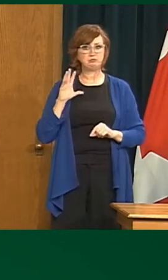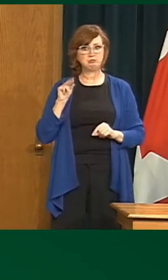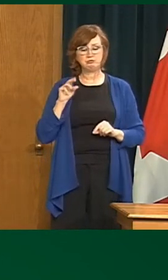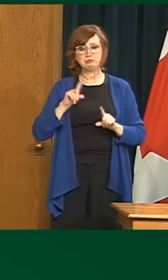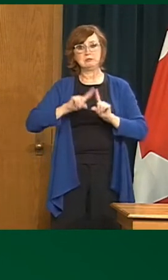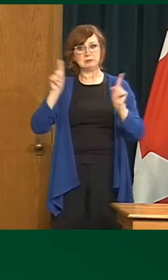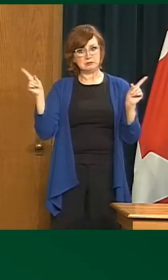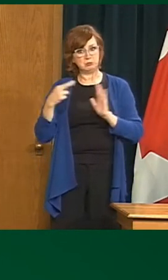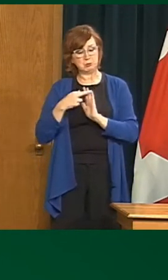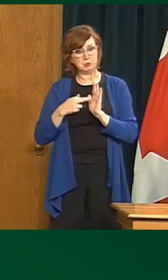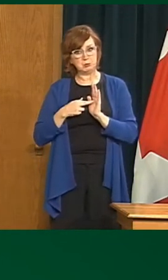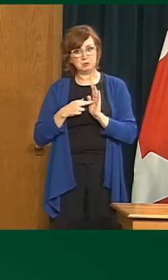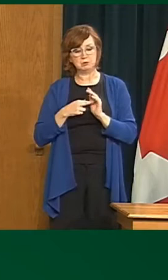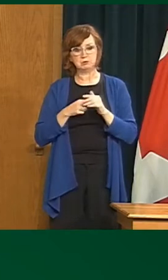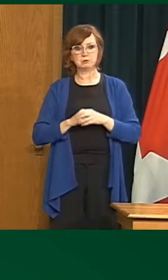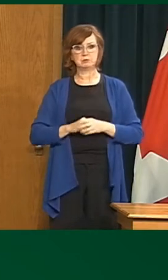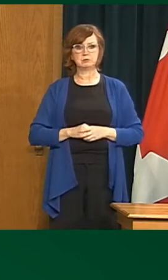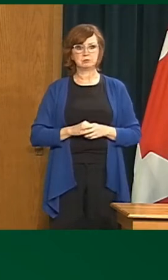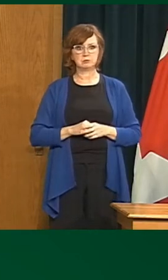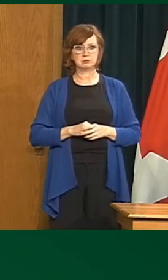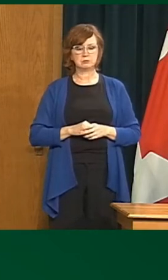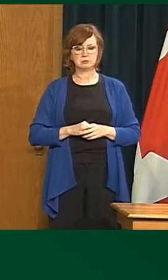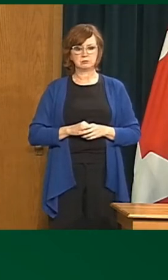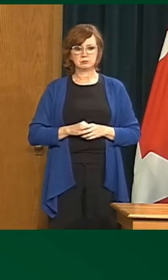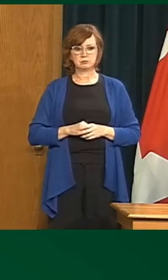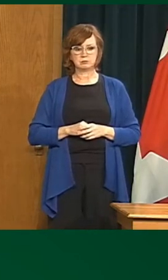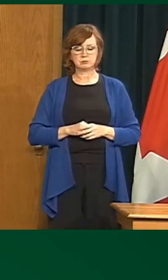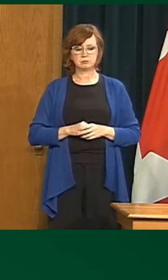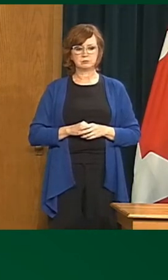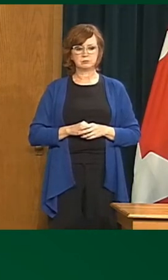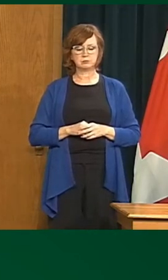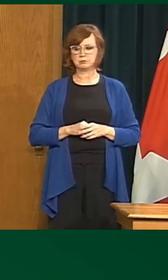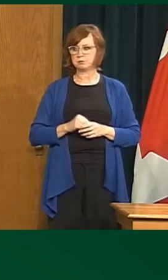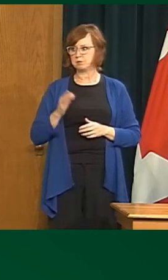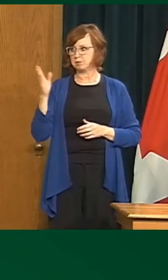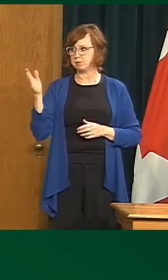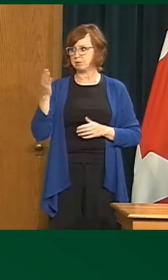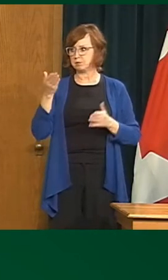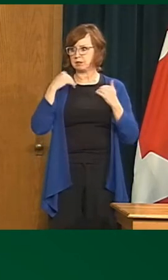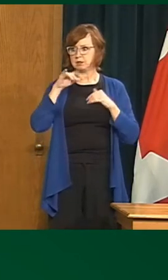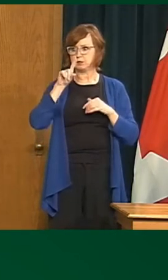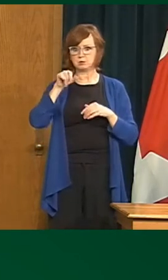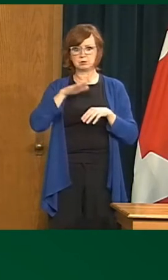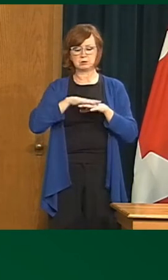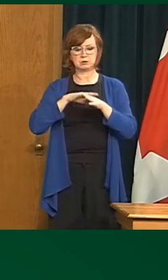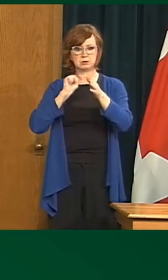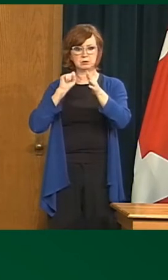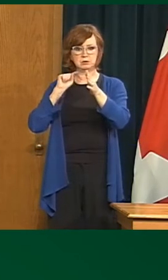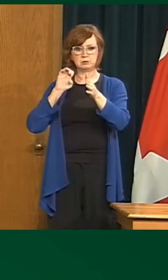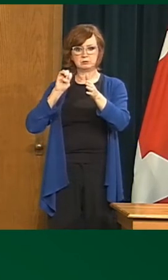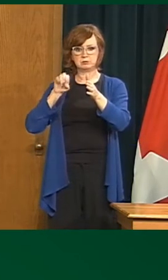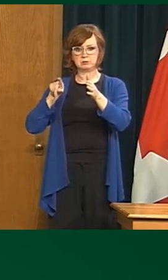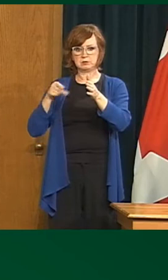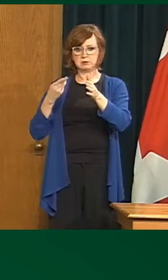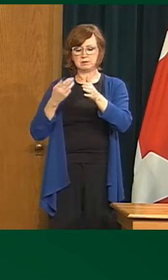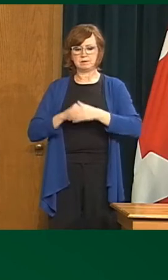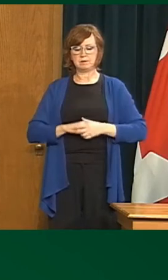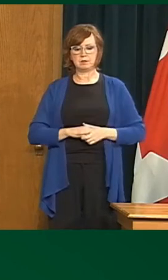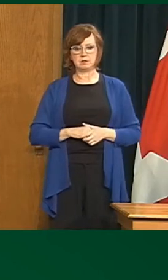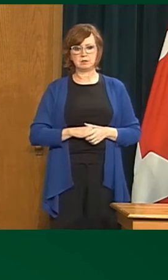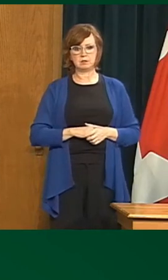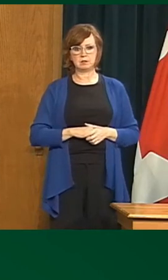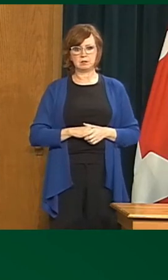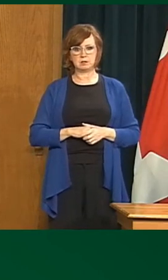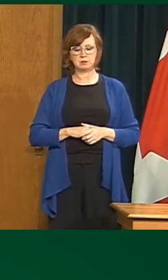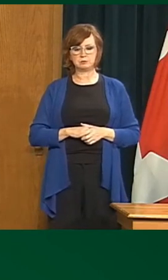have access to certain areas of the mall, such as the food court. Take our next question from the room, Steph. Yeah,